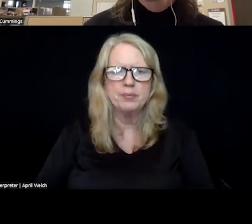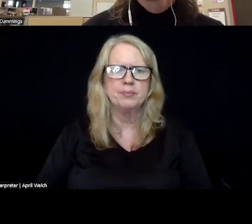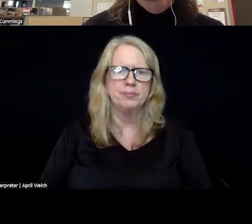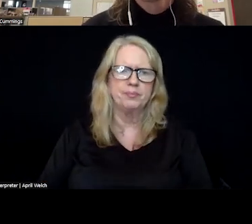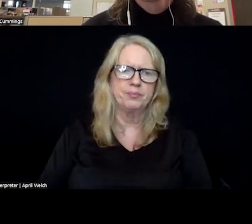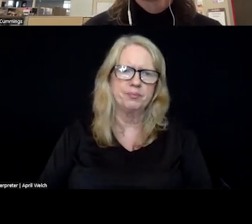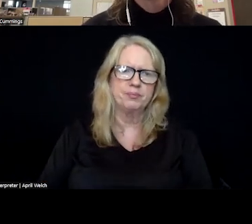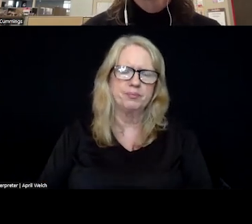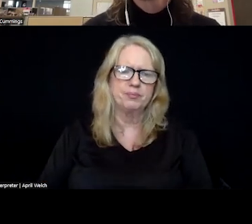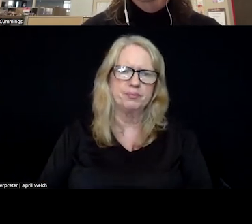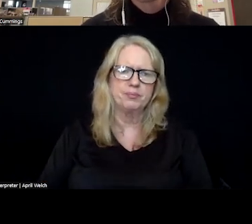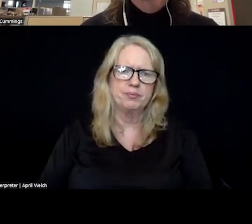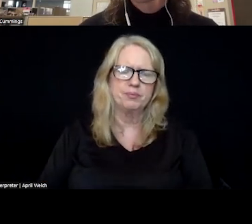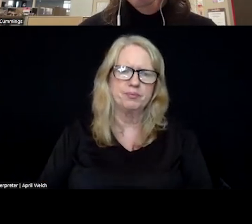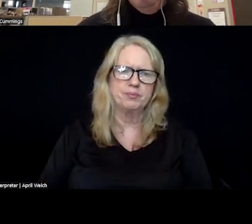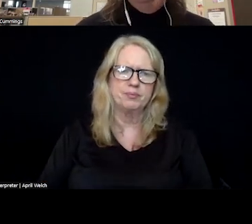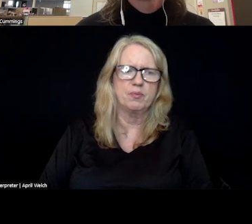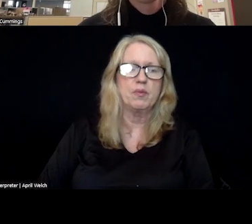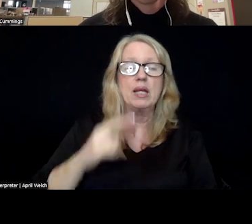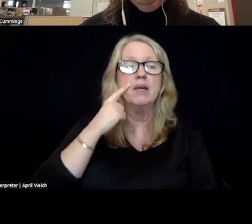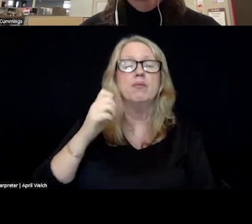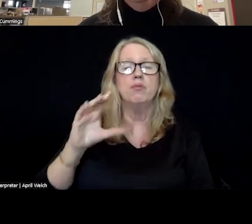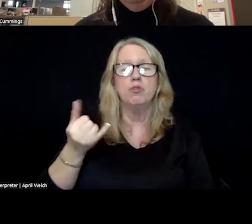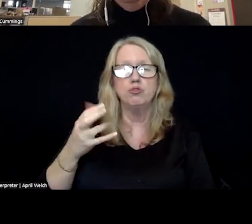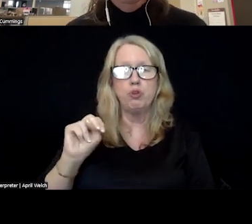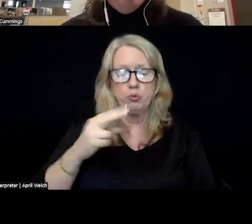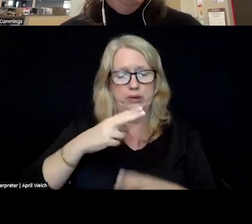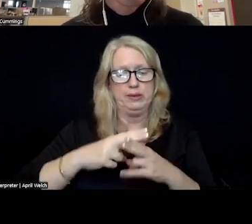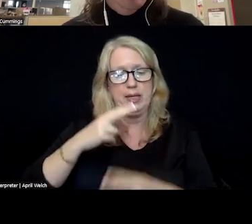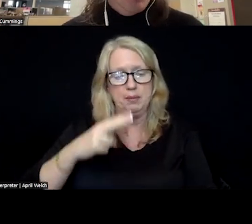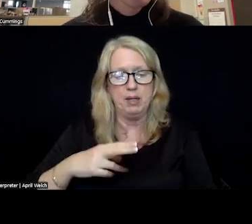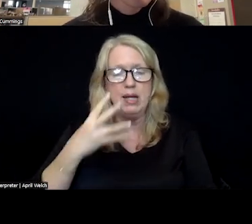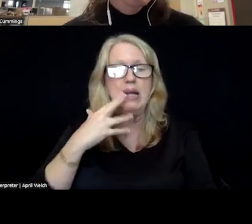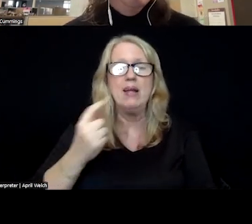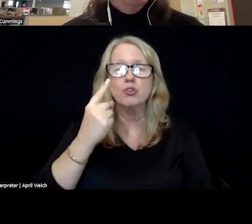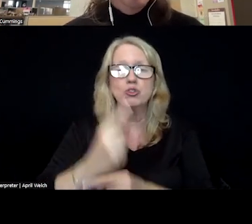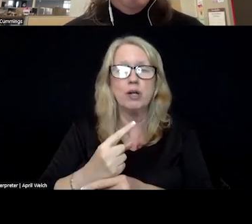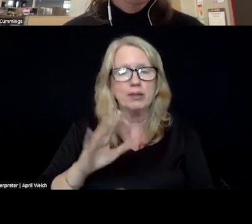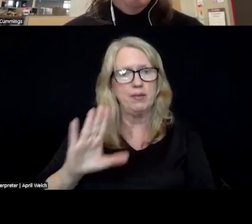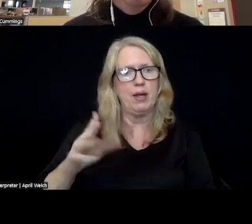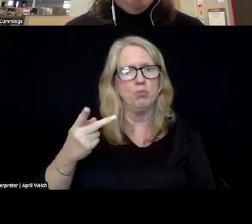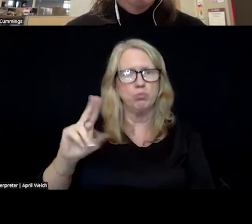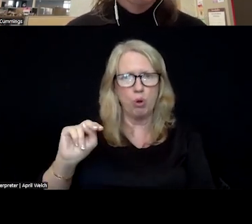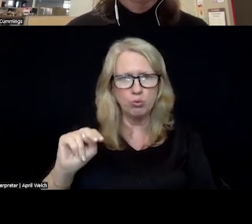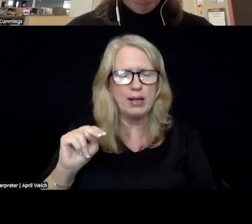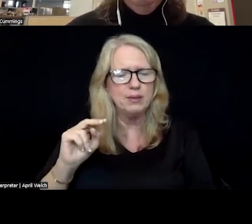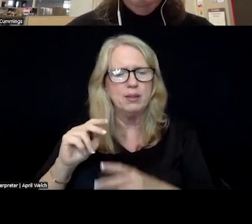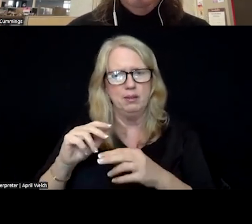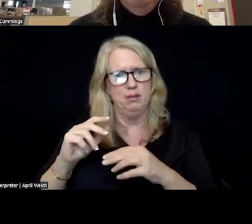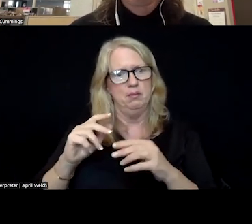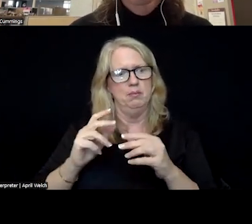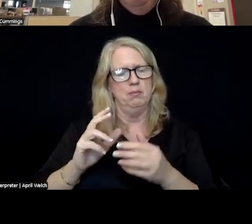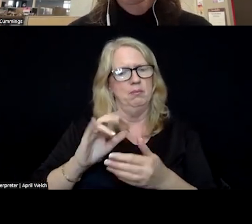use one's chosen name and their correct pronouns is another act and way that